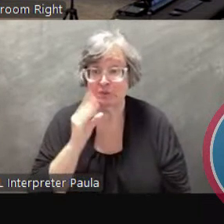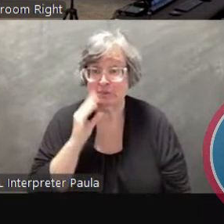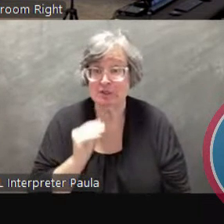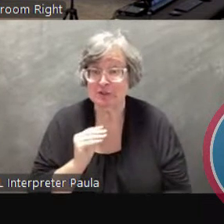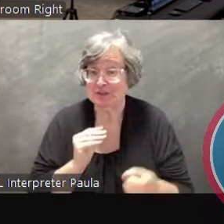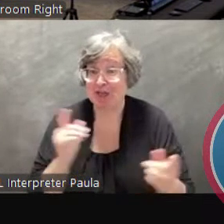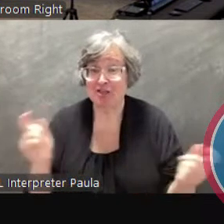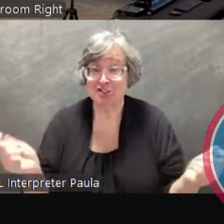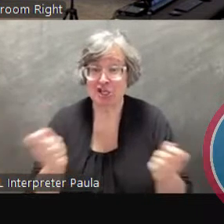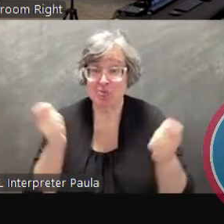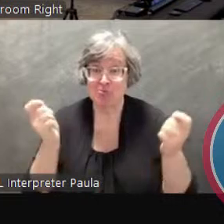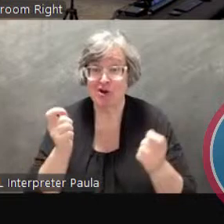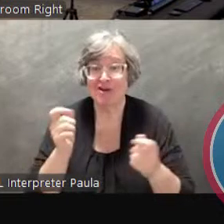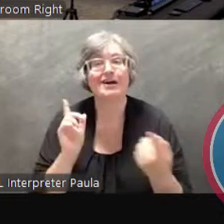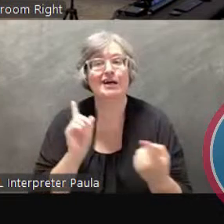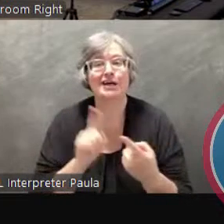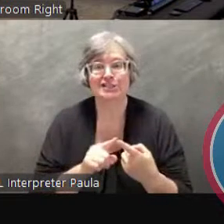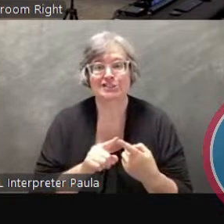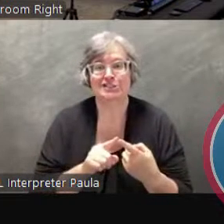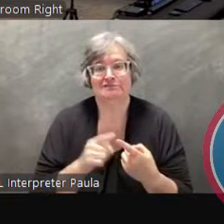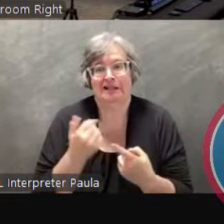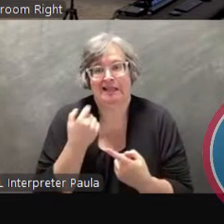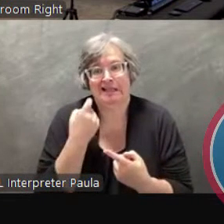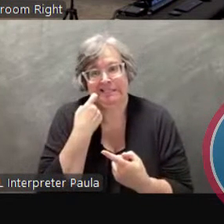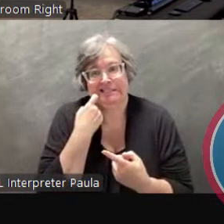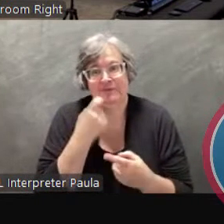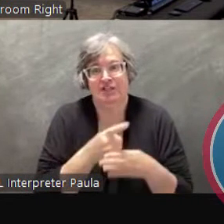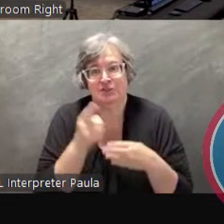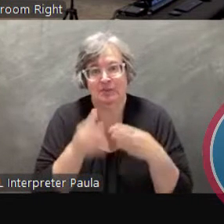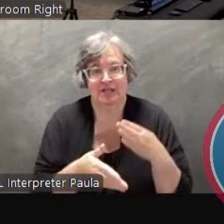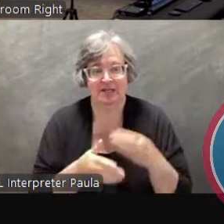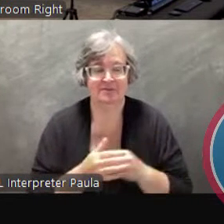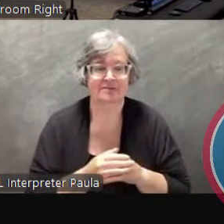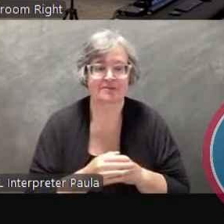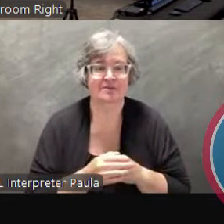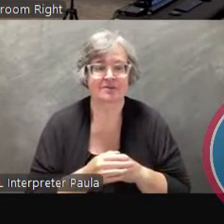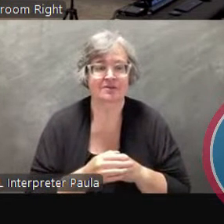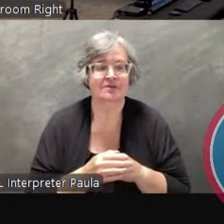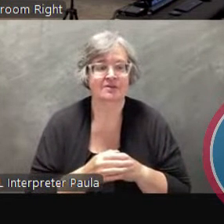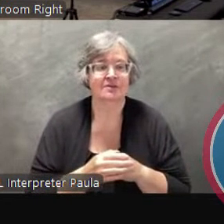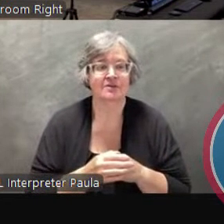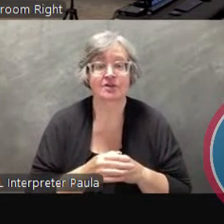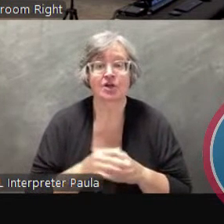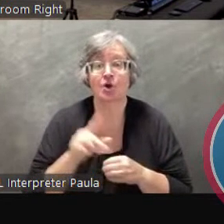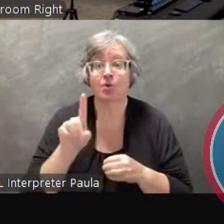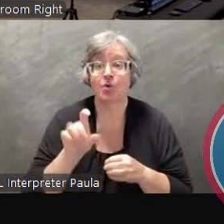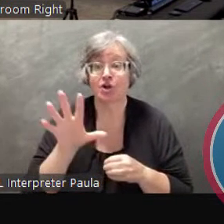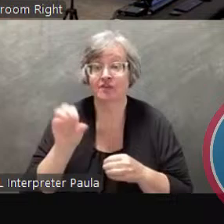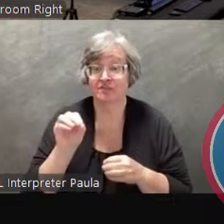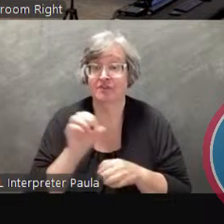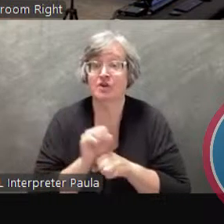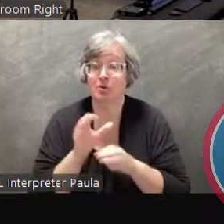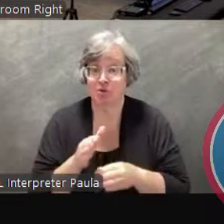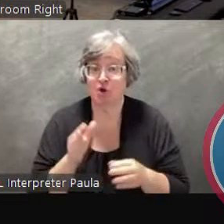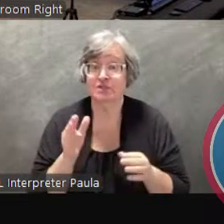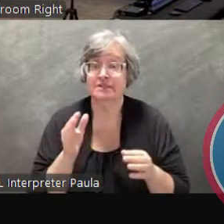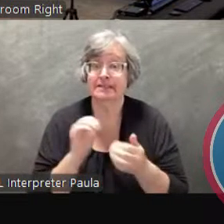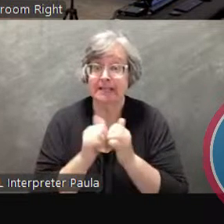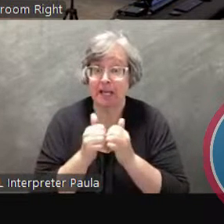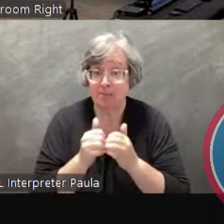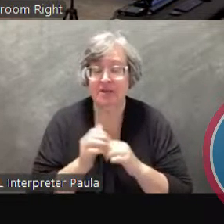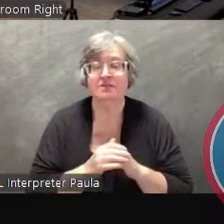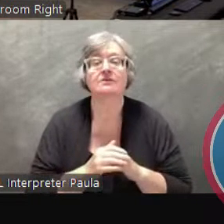experience a Jamboree until this past weekend. More than 150 employees competed at the Jamboree, and